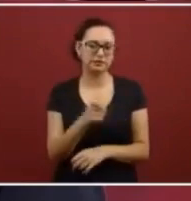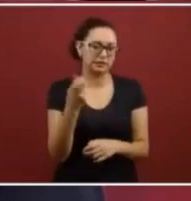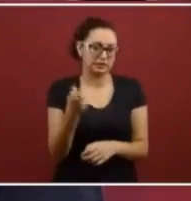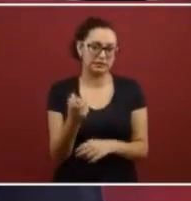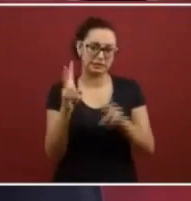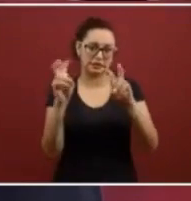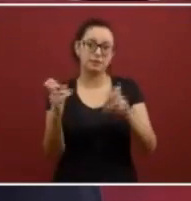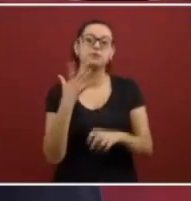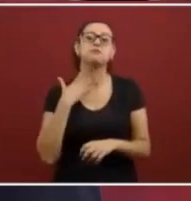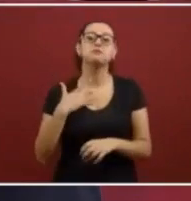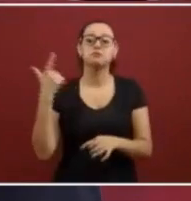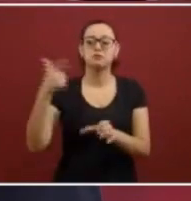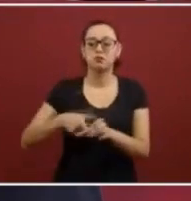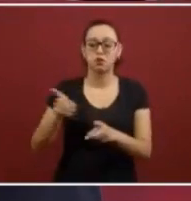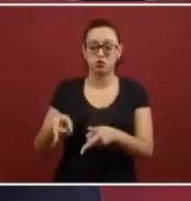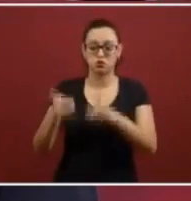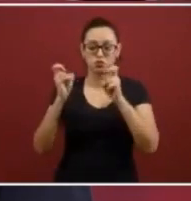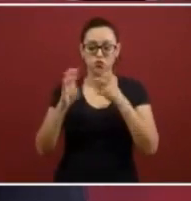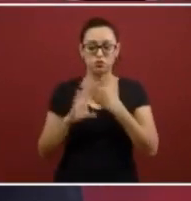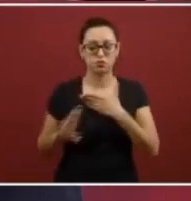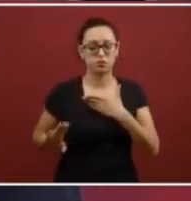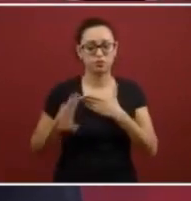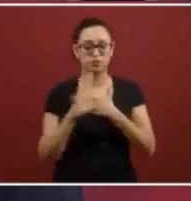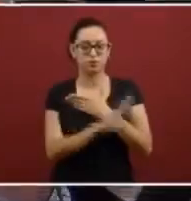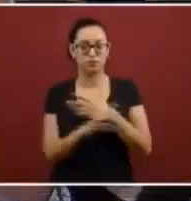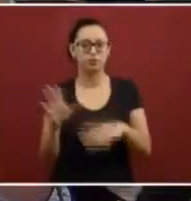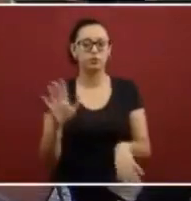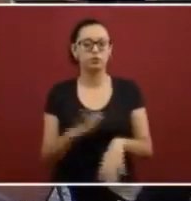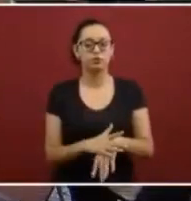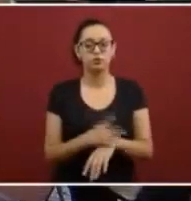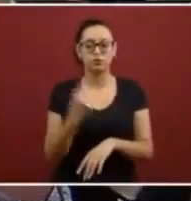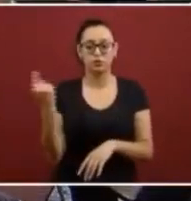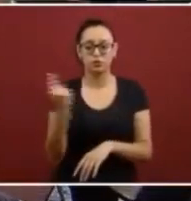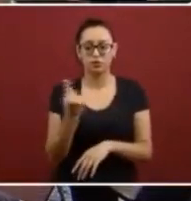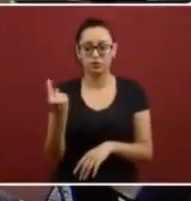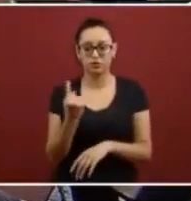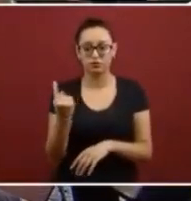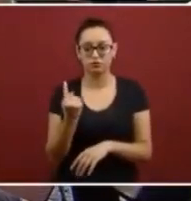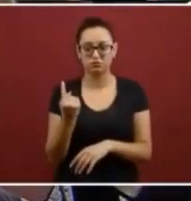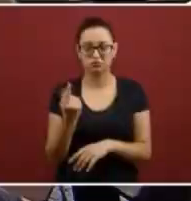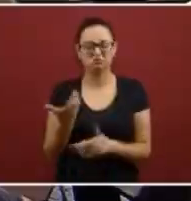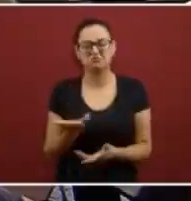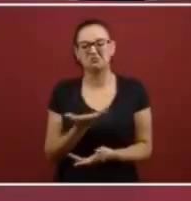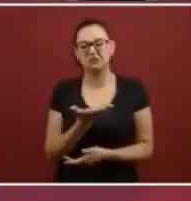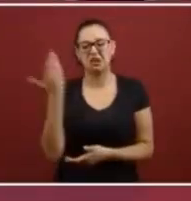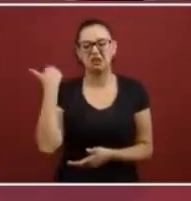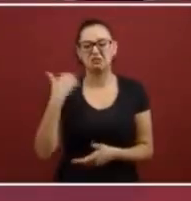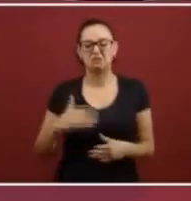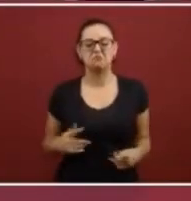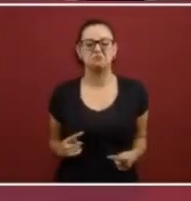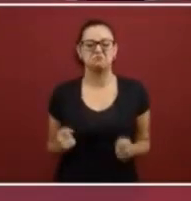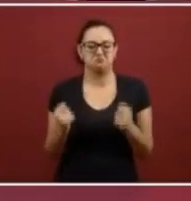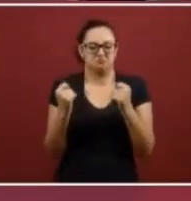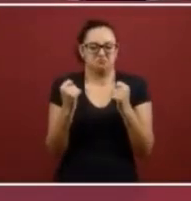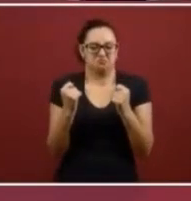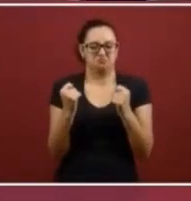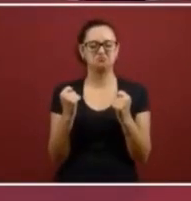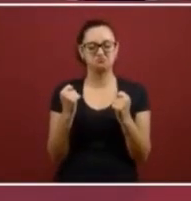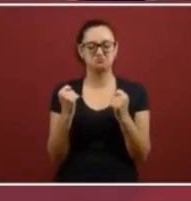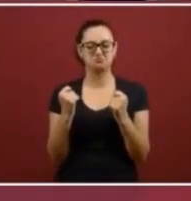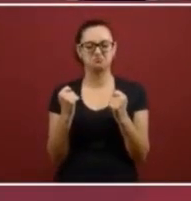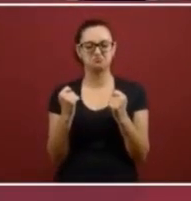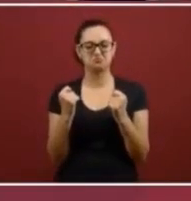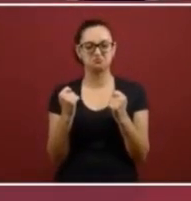huachicol. fortified. And the same with the Porque, gas thieves. No les importaba They didn't a care. los gobiernos